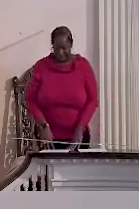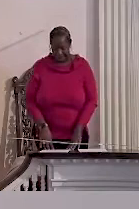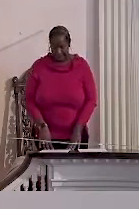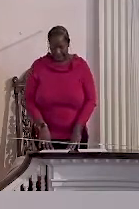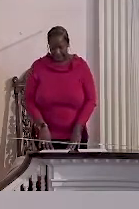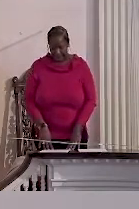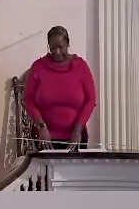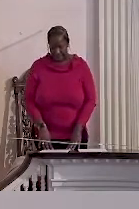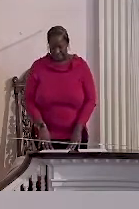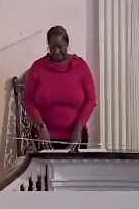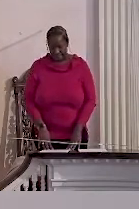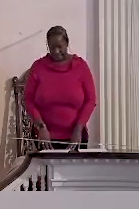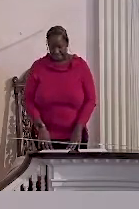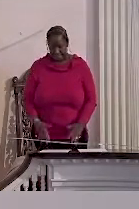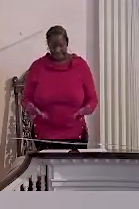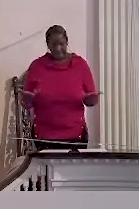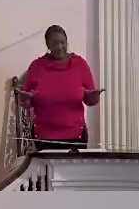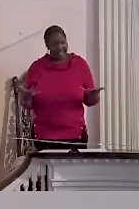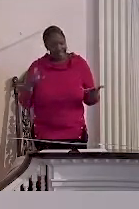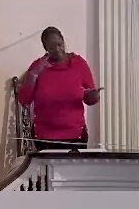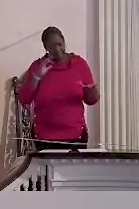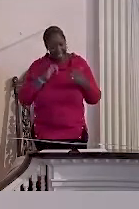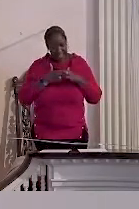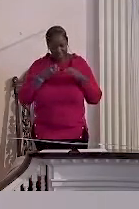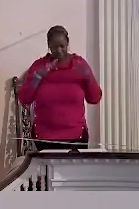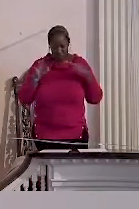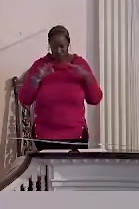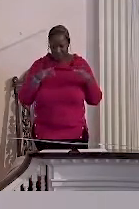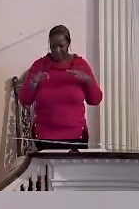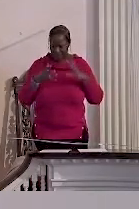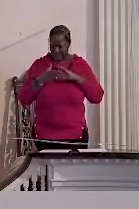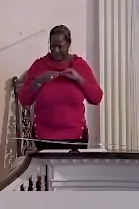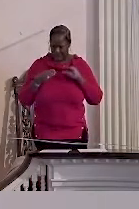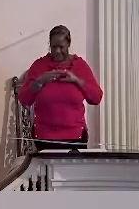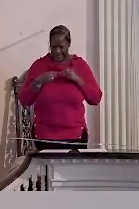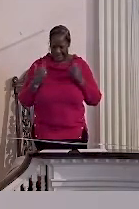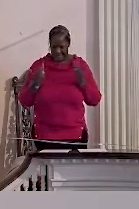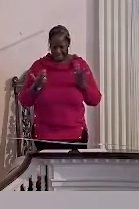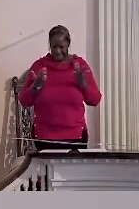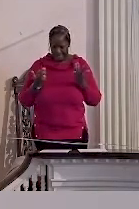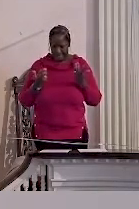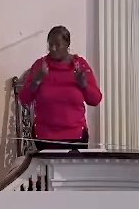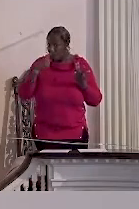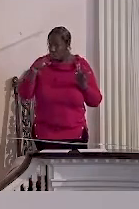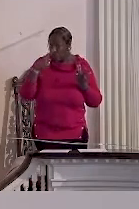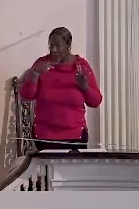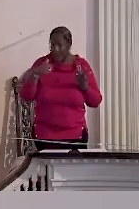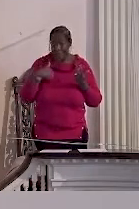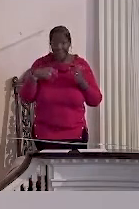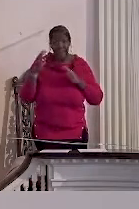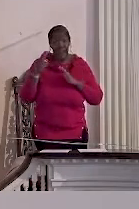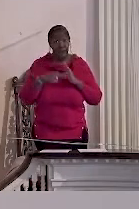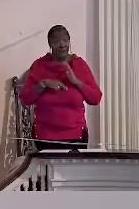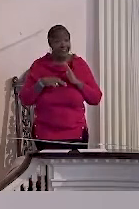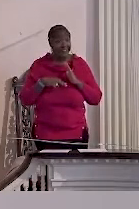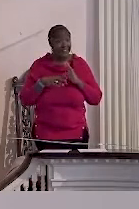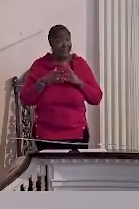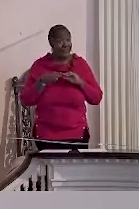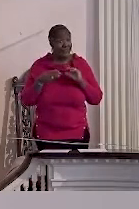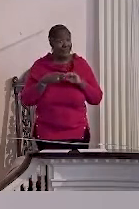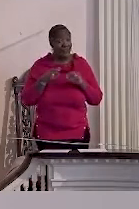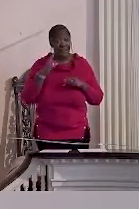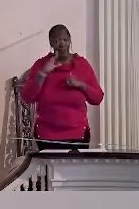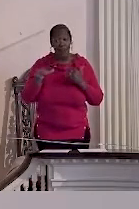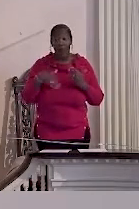how to describe this story, and then I thought, well, may I read you a story for all